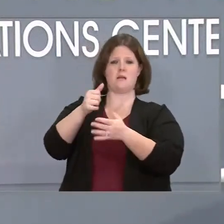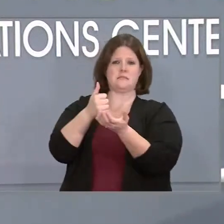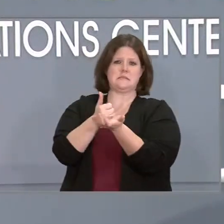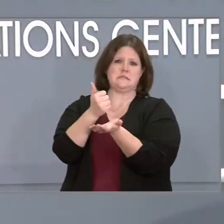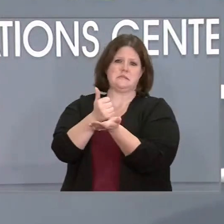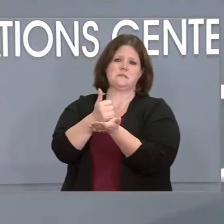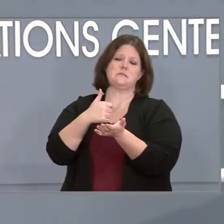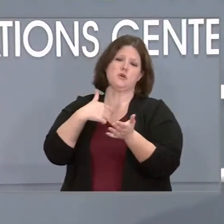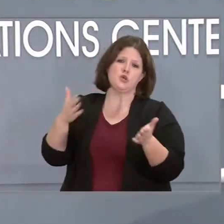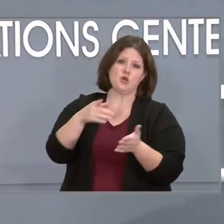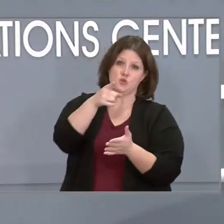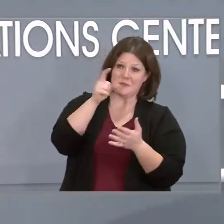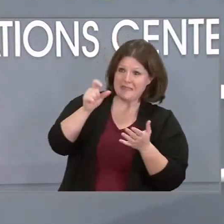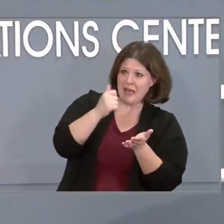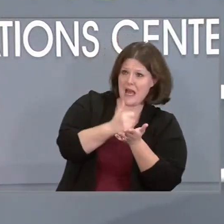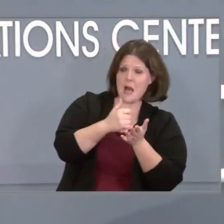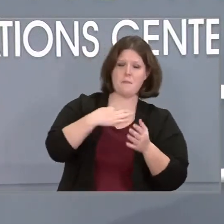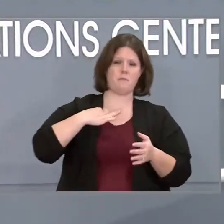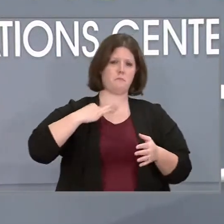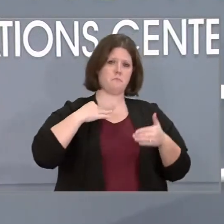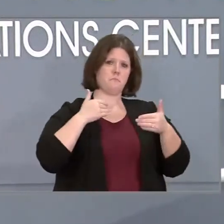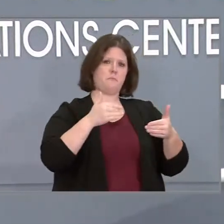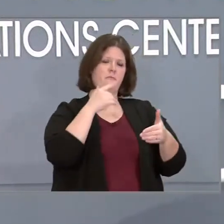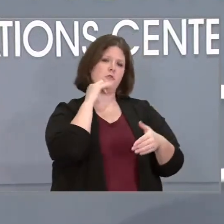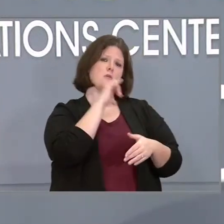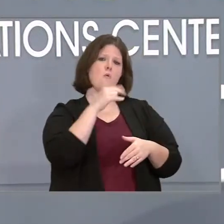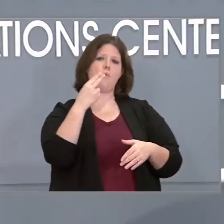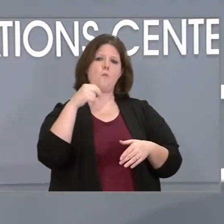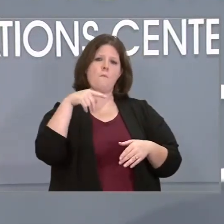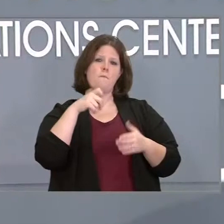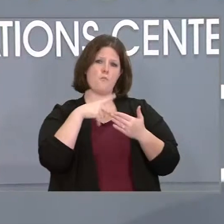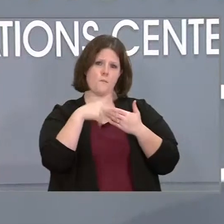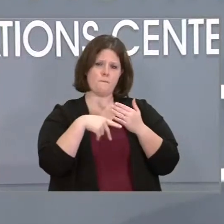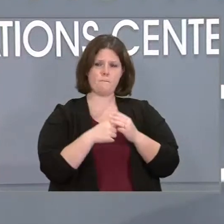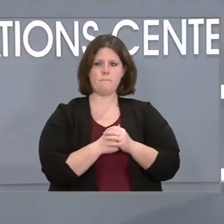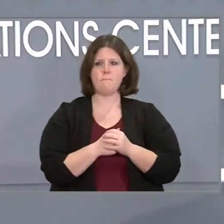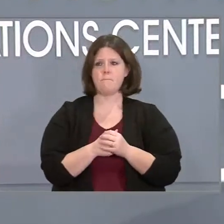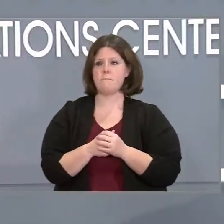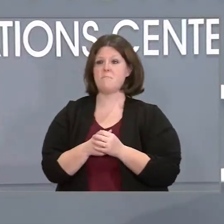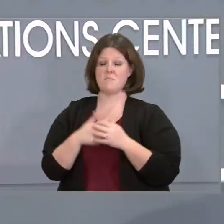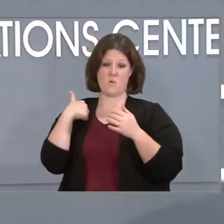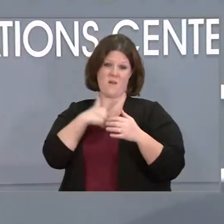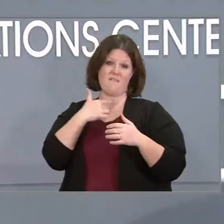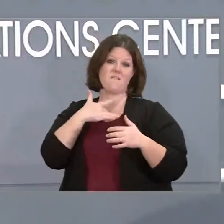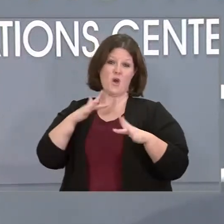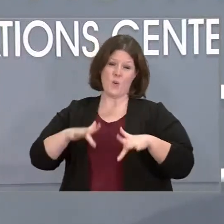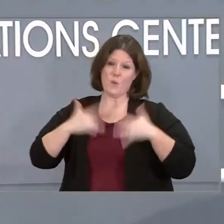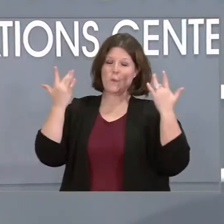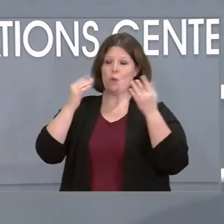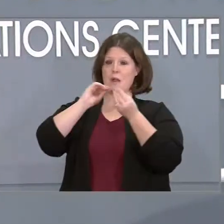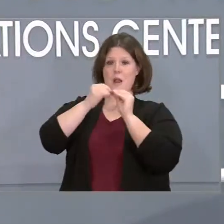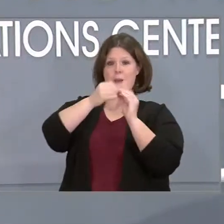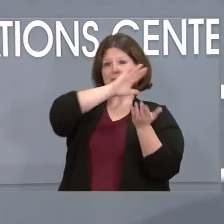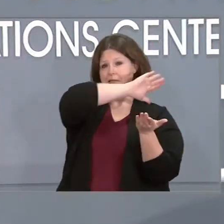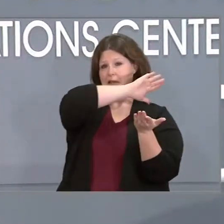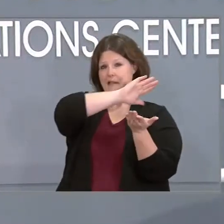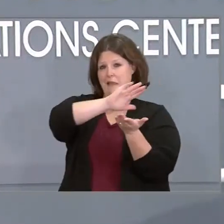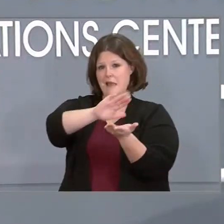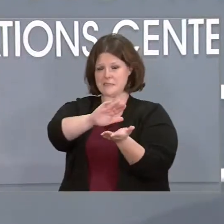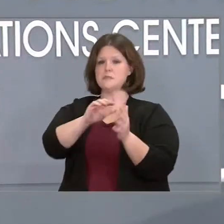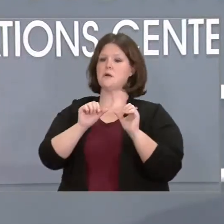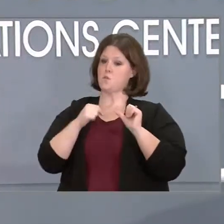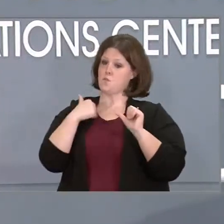apply. We're grateful to see this latest surge in COVID-19 taper off. And as we try to drive the numbers